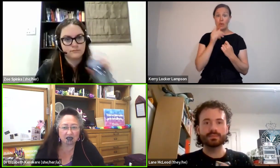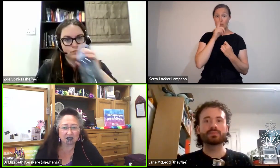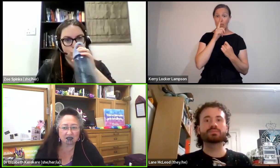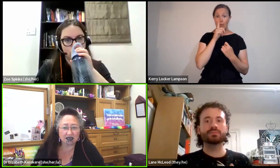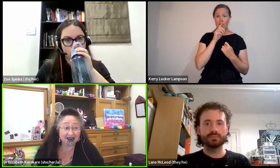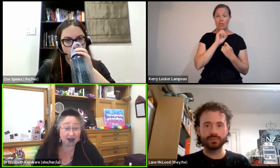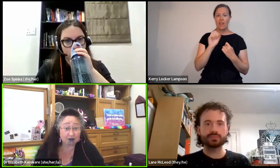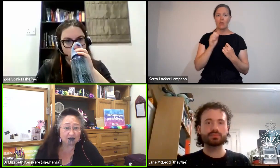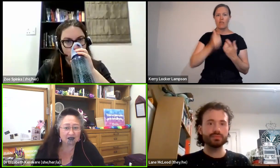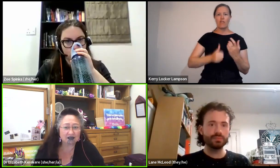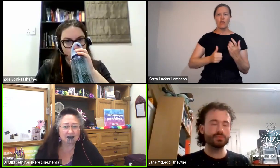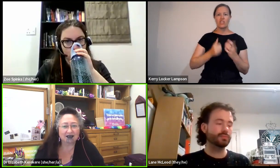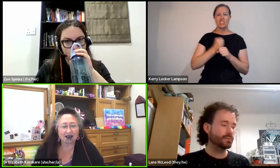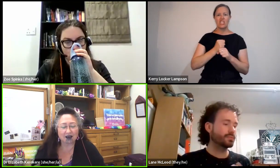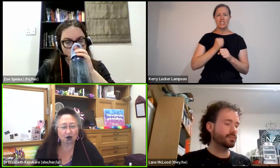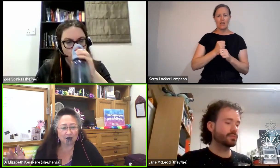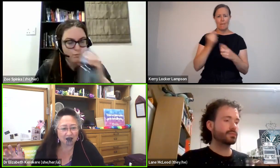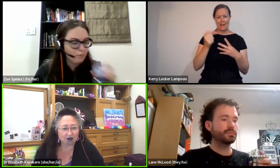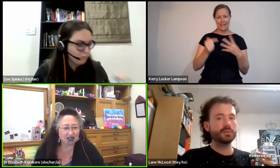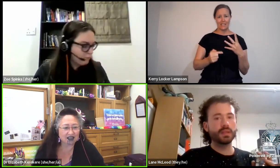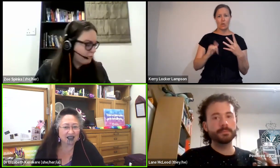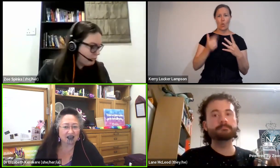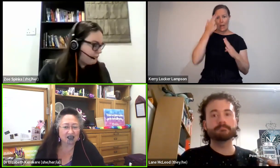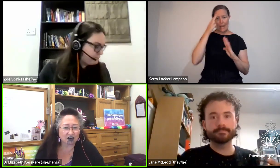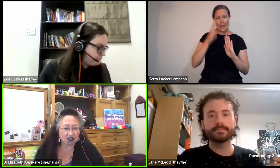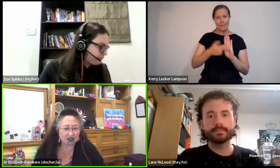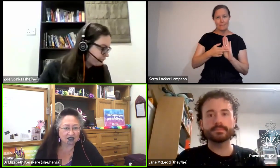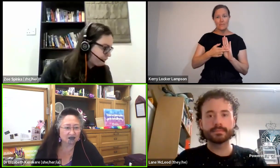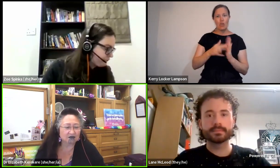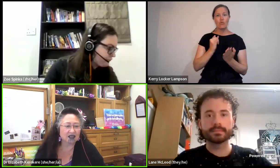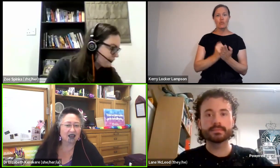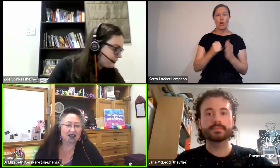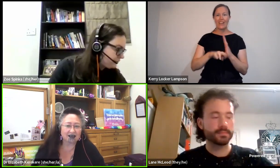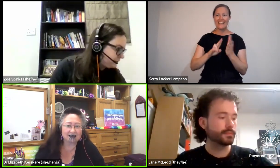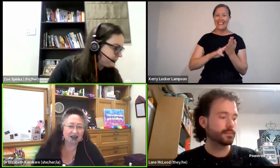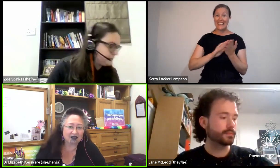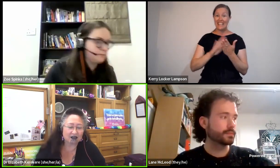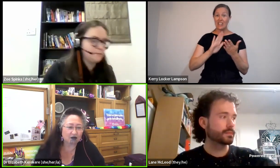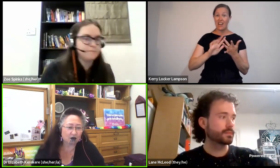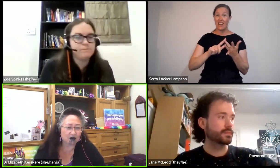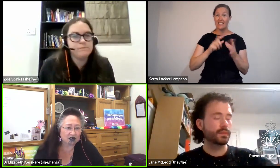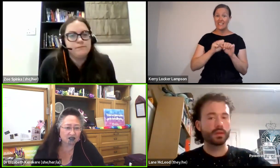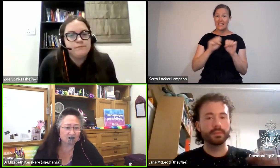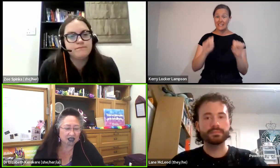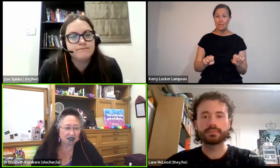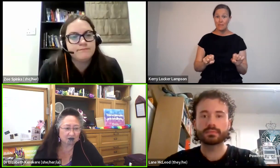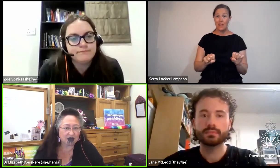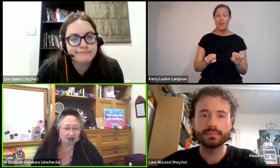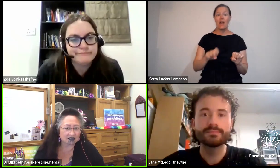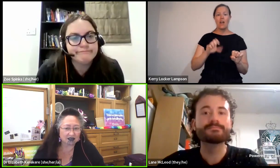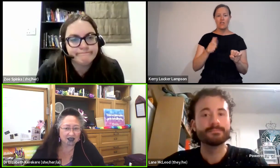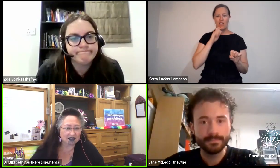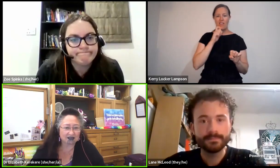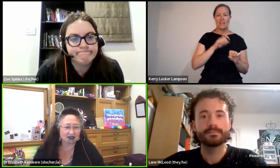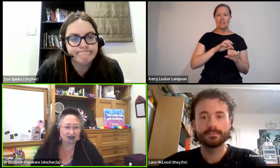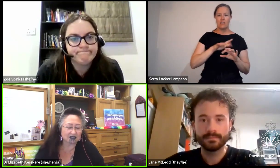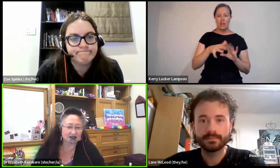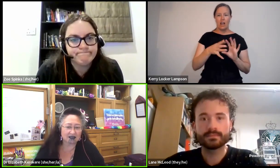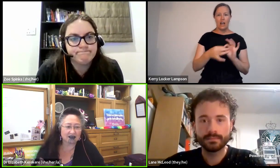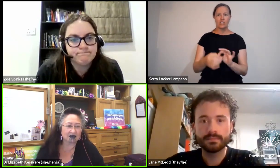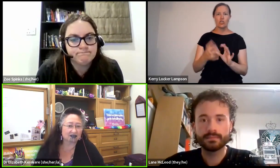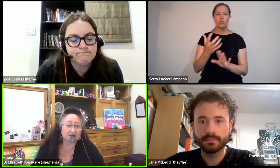gender markers and names not being correct in the NHI system, and that having a flow on into the vaccine passes. And then this